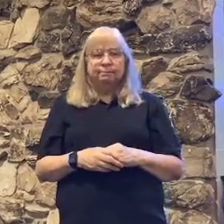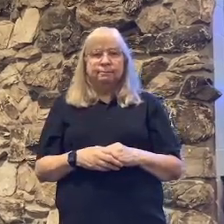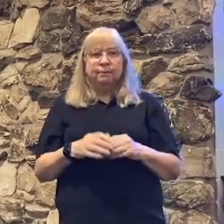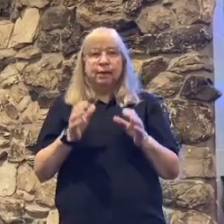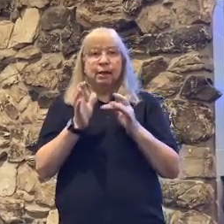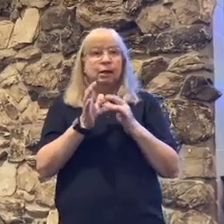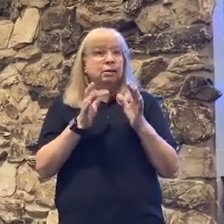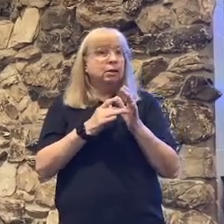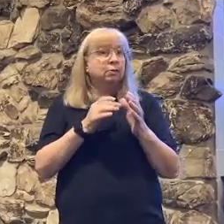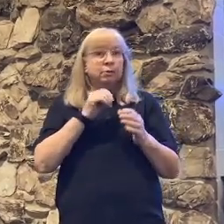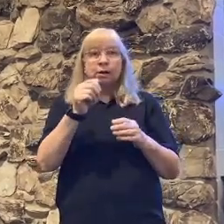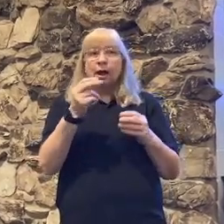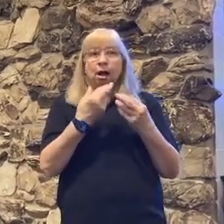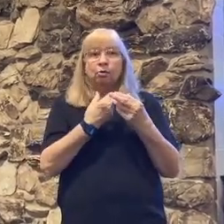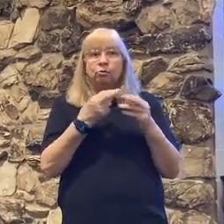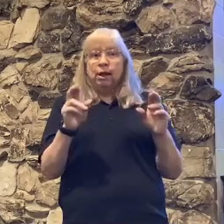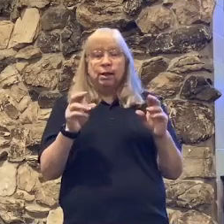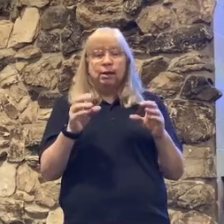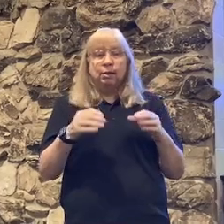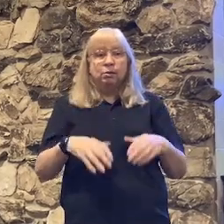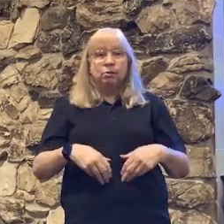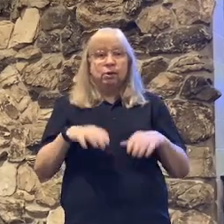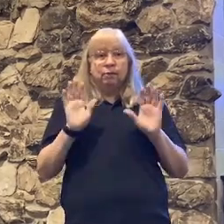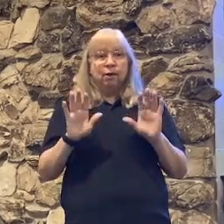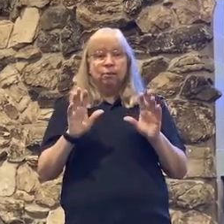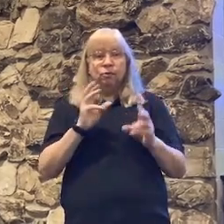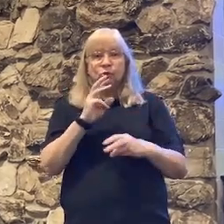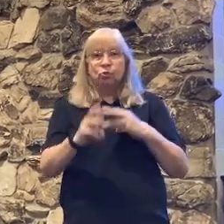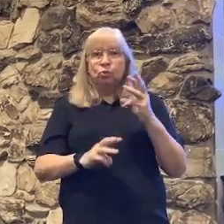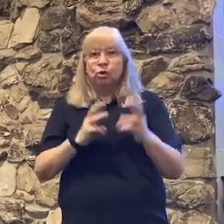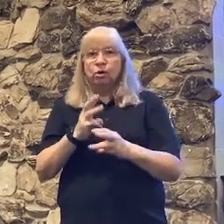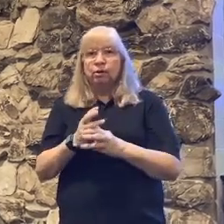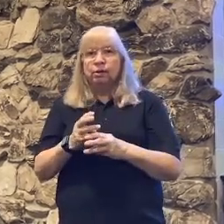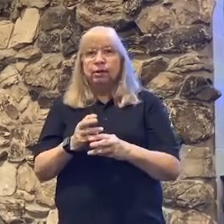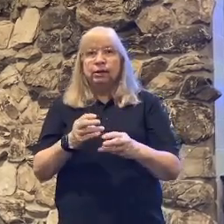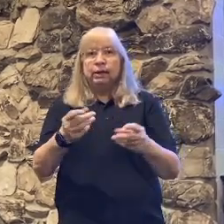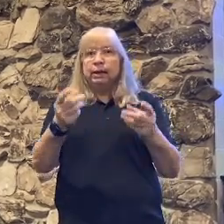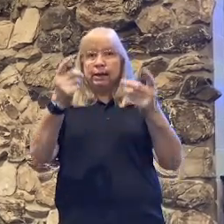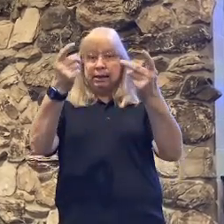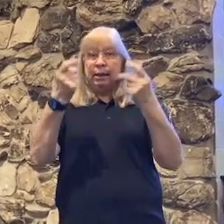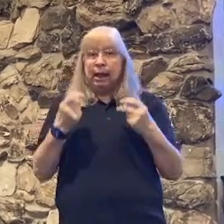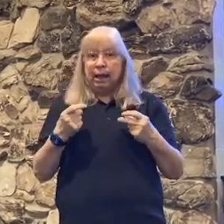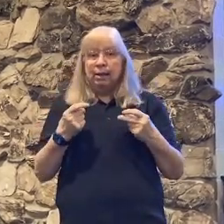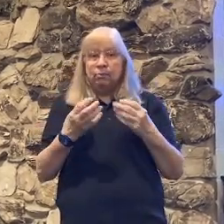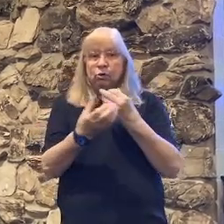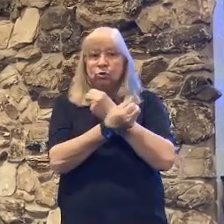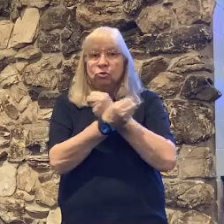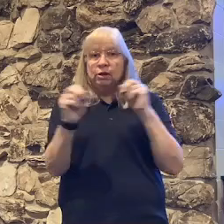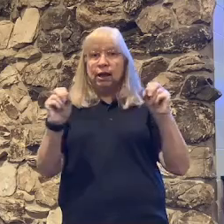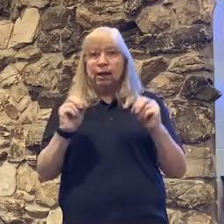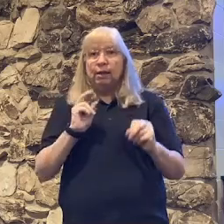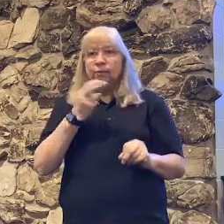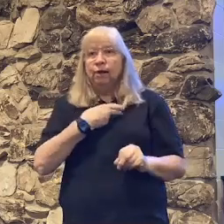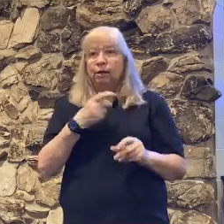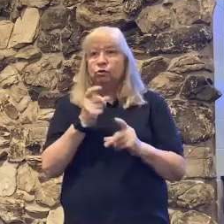Jesus wasn't ready to give up on the world. He came to save us. Right?